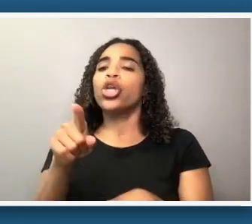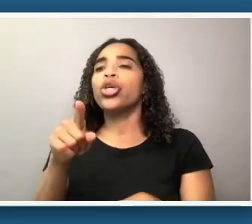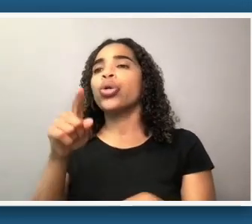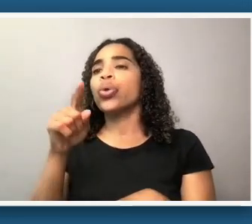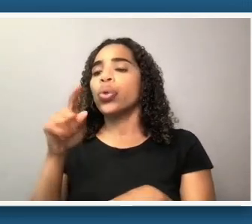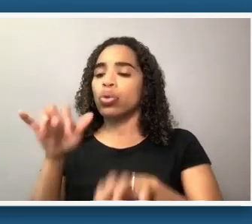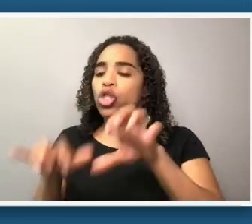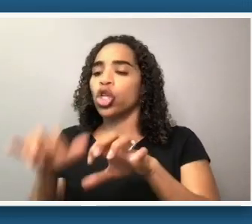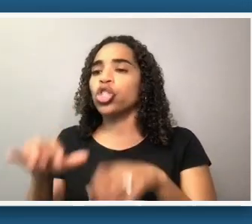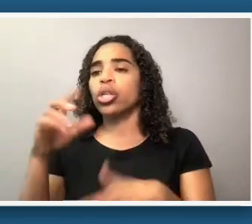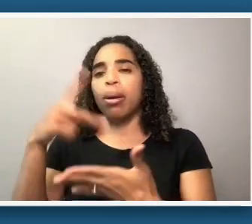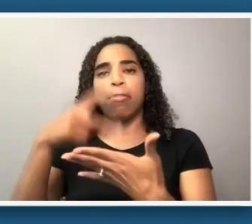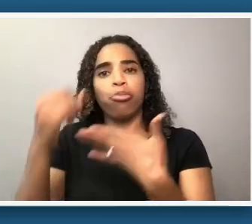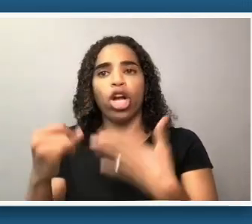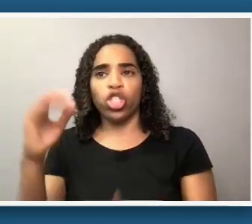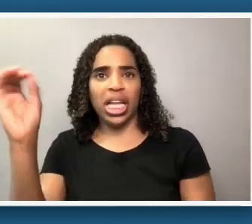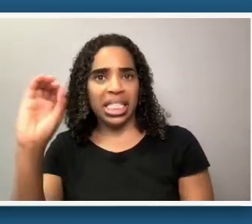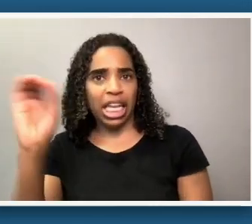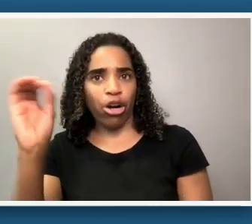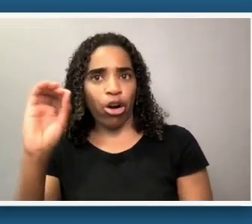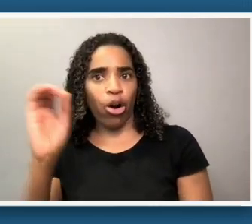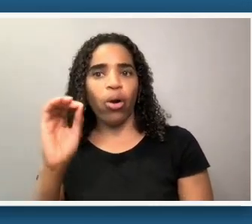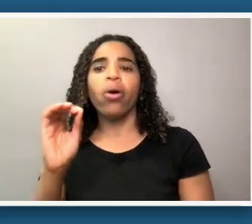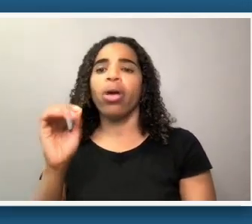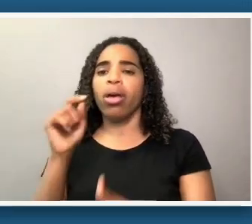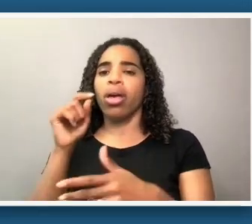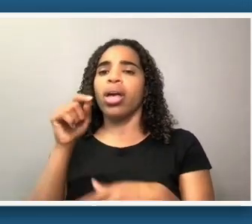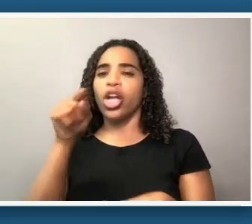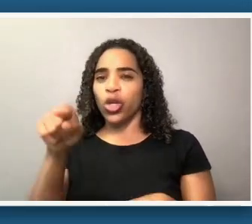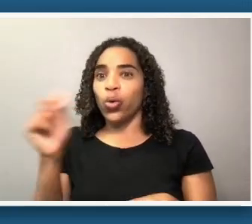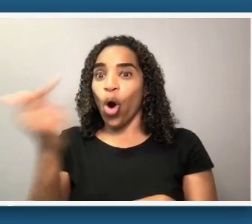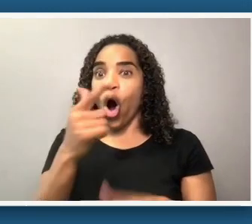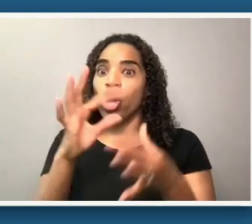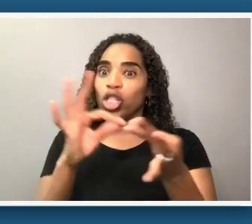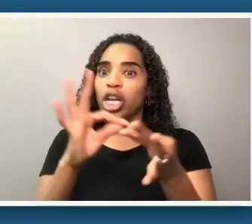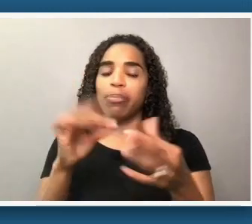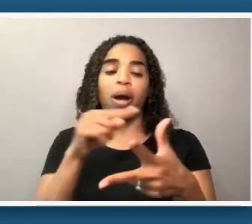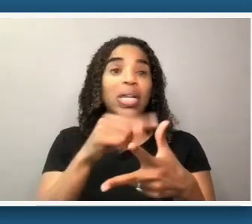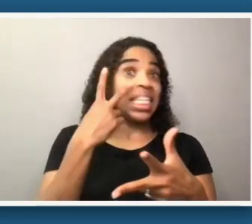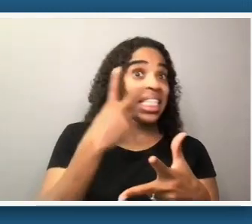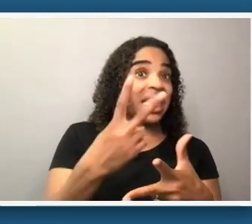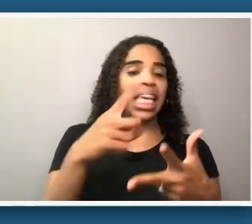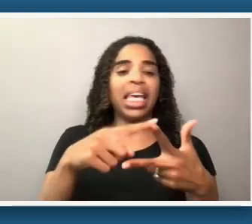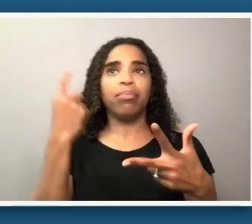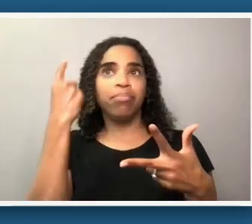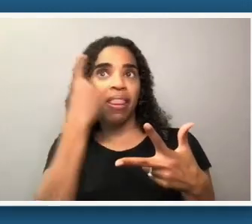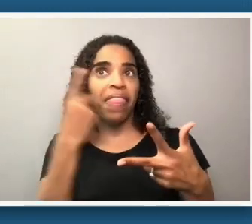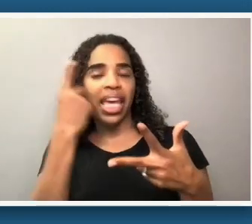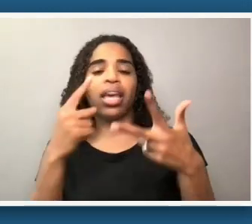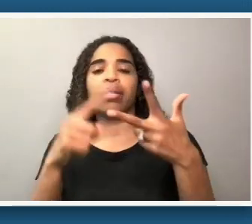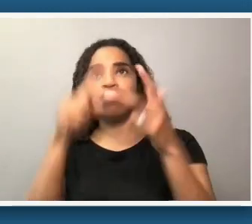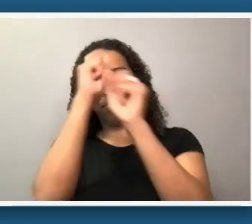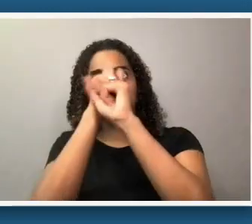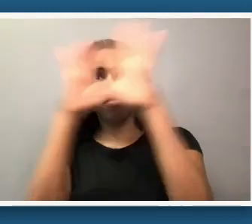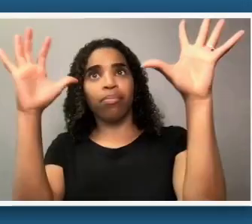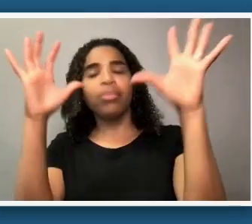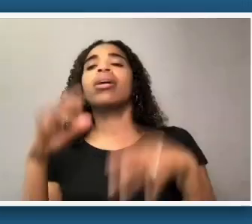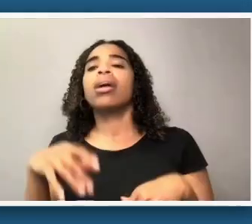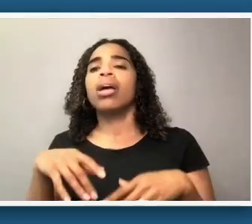Zero, one of the routines I think all three of you use is See, Think, Wonder. You'll find a tile that we created that breaks